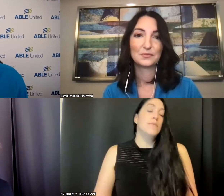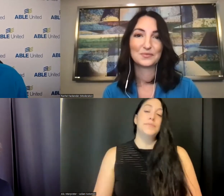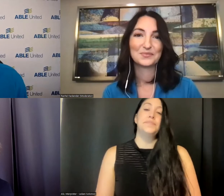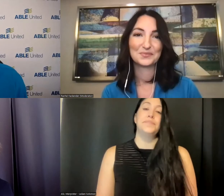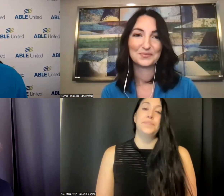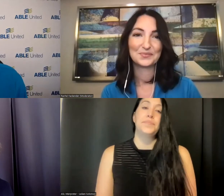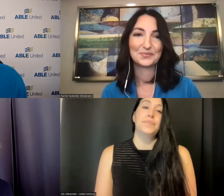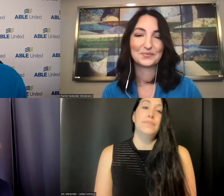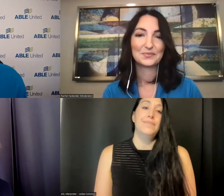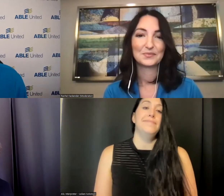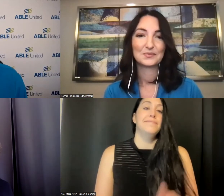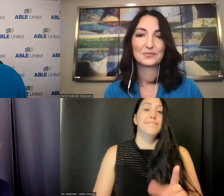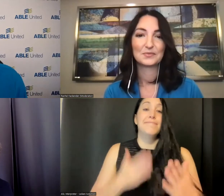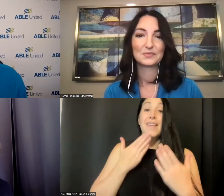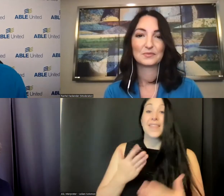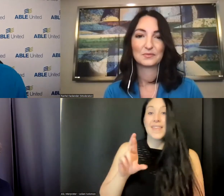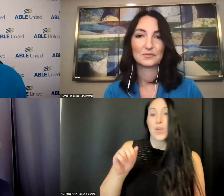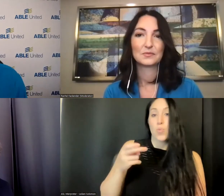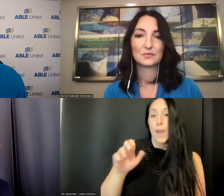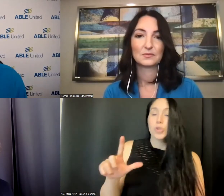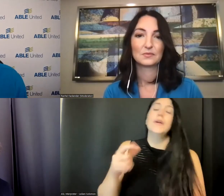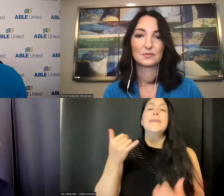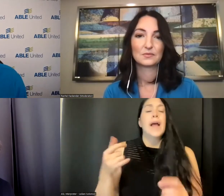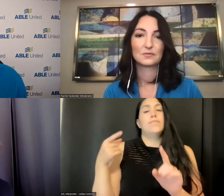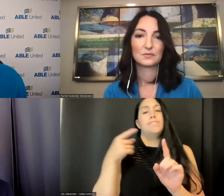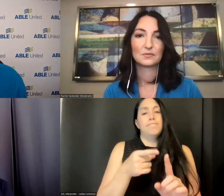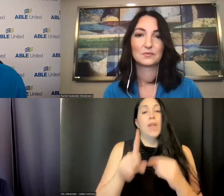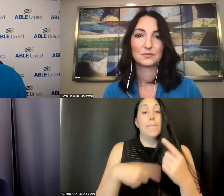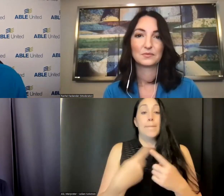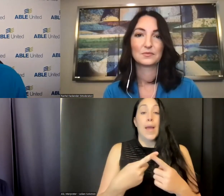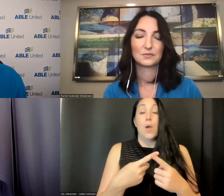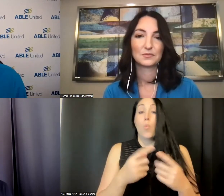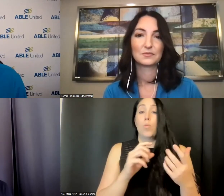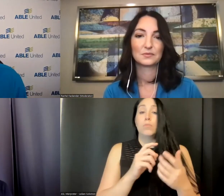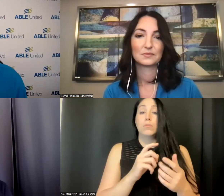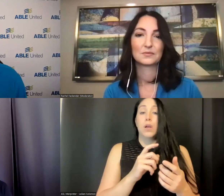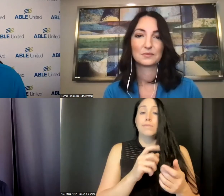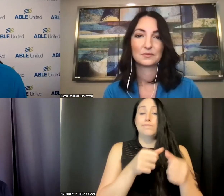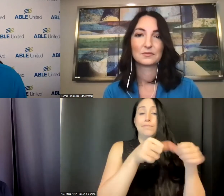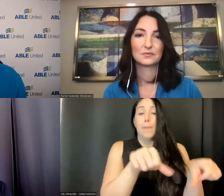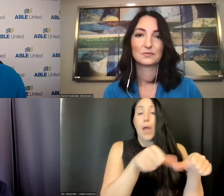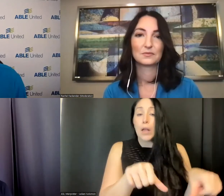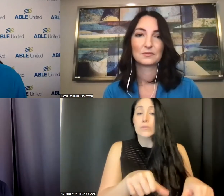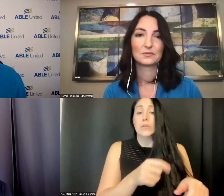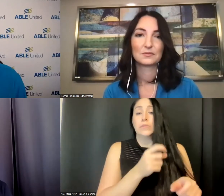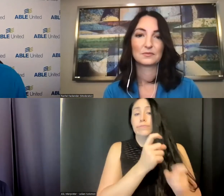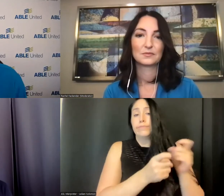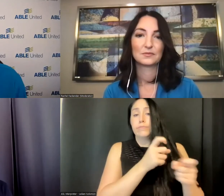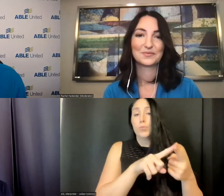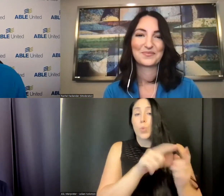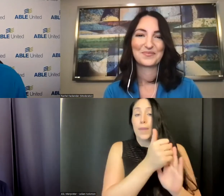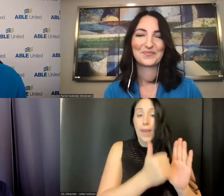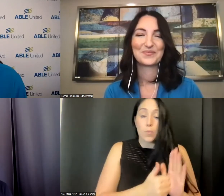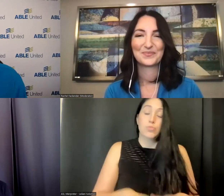Thanks, Rachel. And so when we're talking about contributions, so the account is set up primarily online, ableunited.com. If you haven't gone